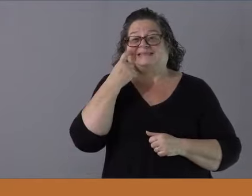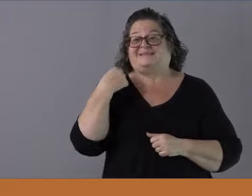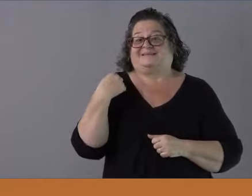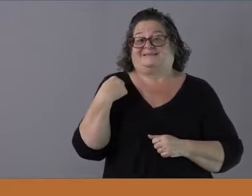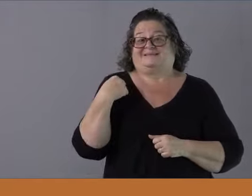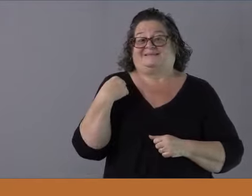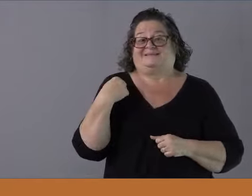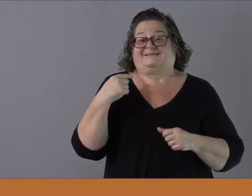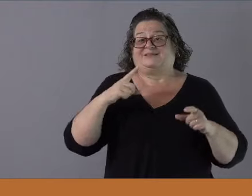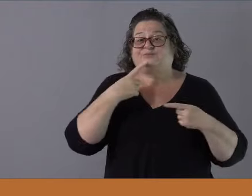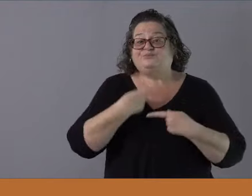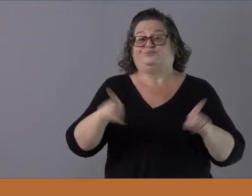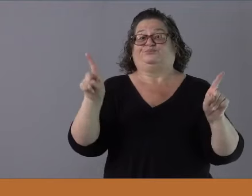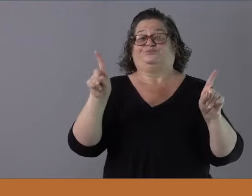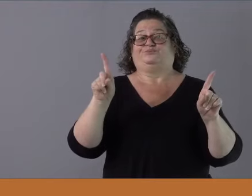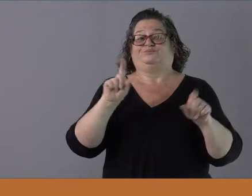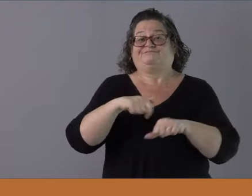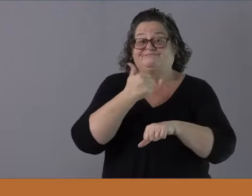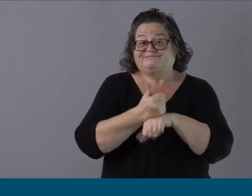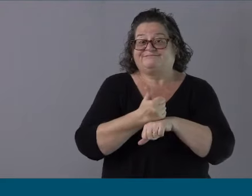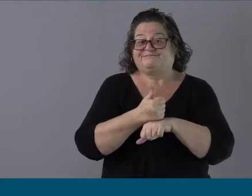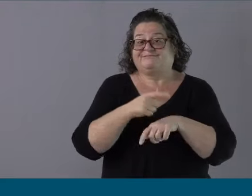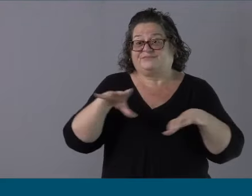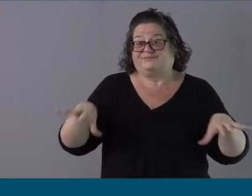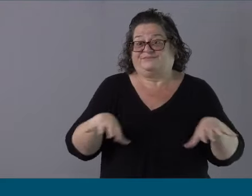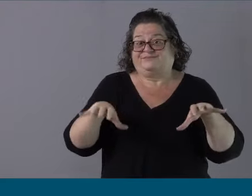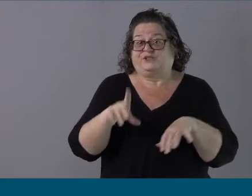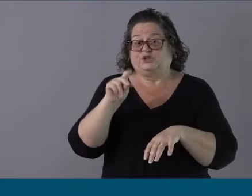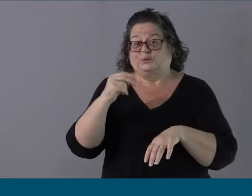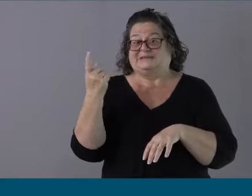intention to slow the spread of this virus.